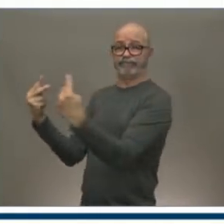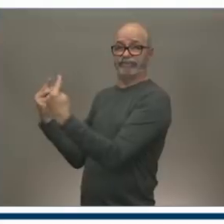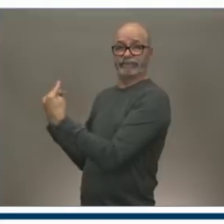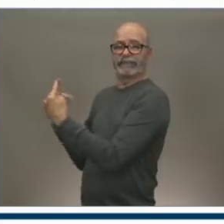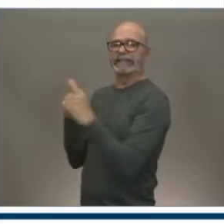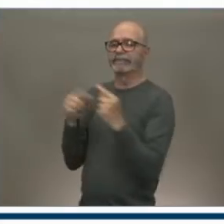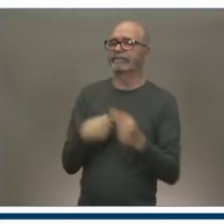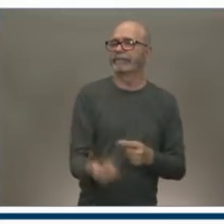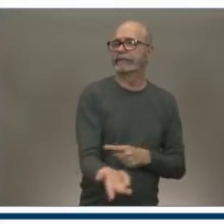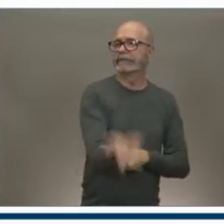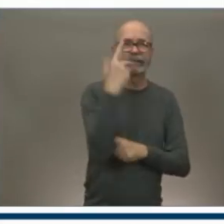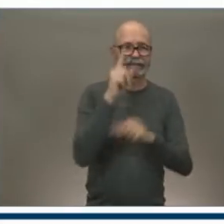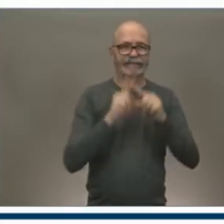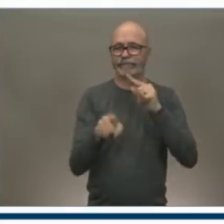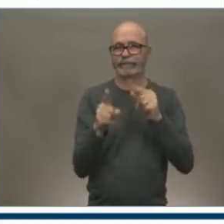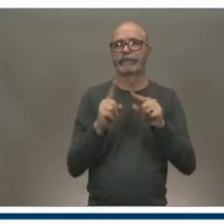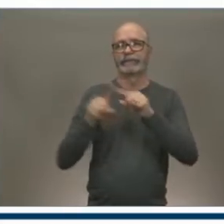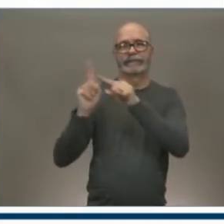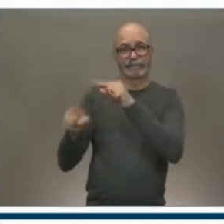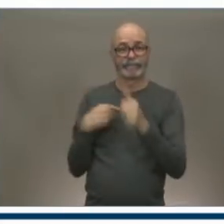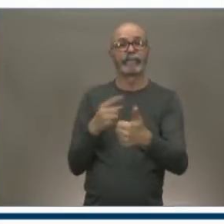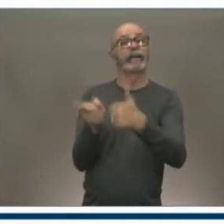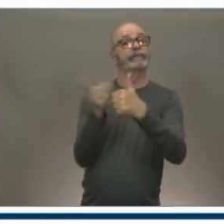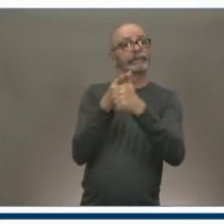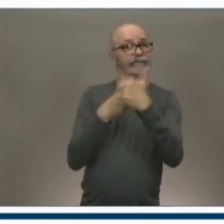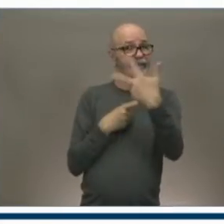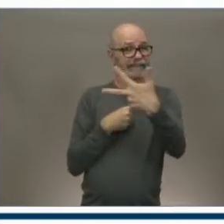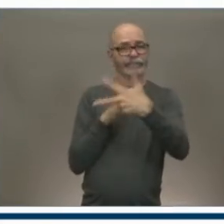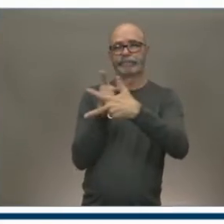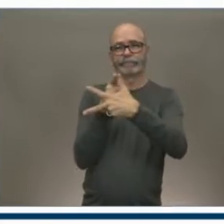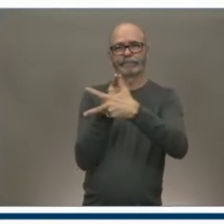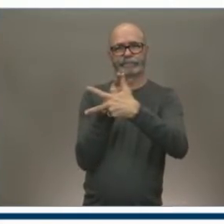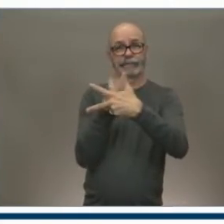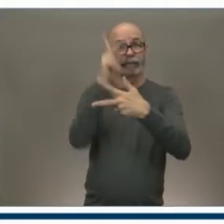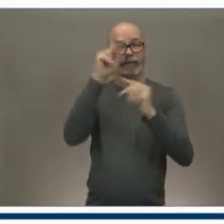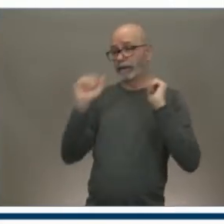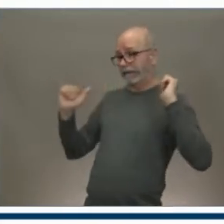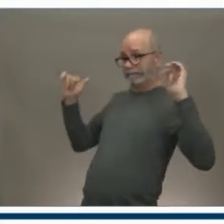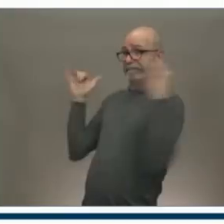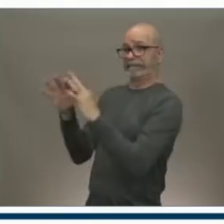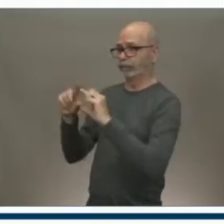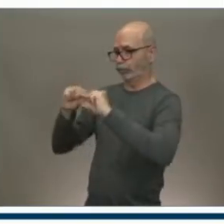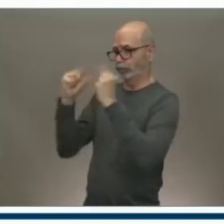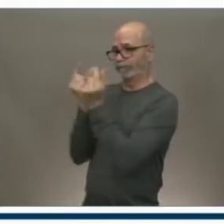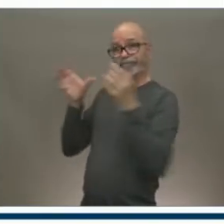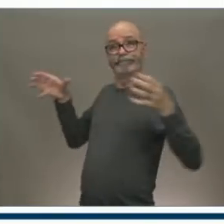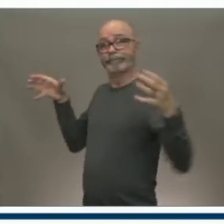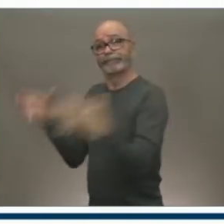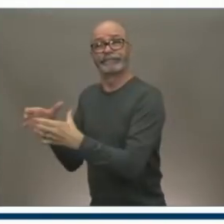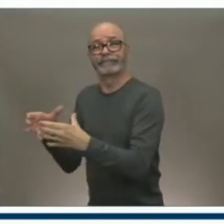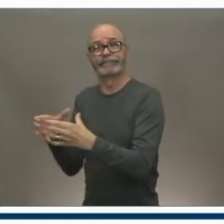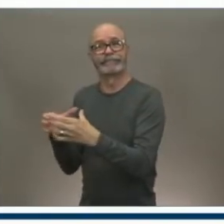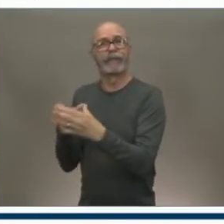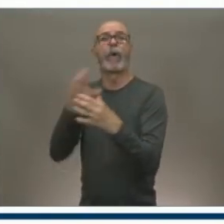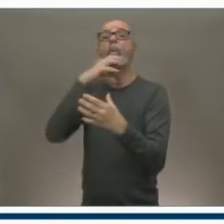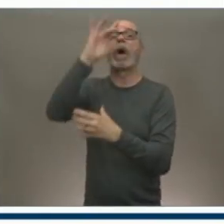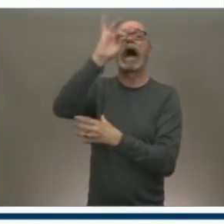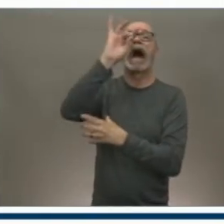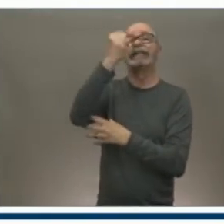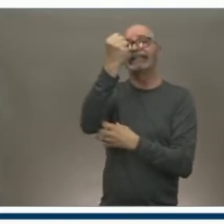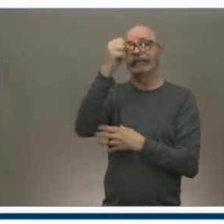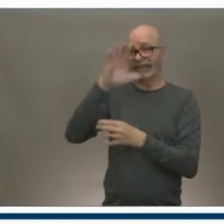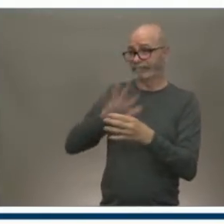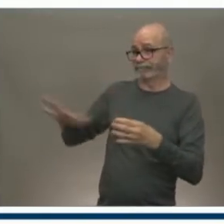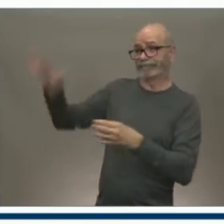delivery will include mass community clinics based on descending age groups, so starting with the oldest and moving